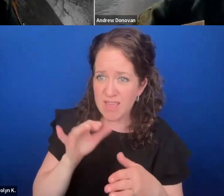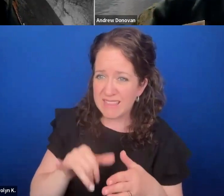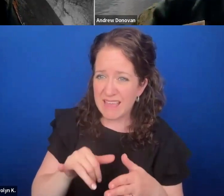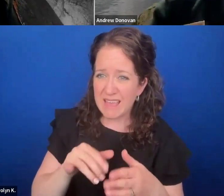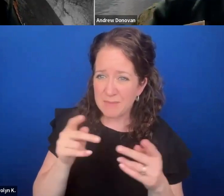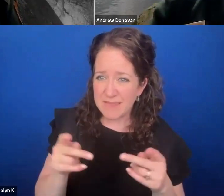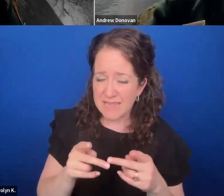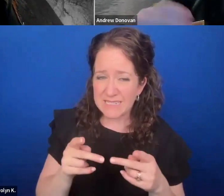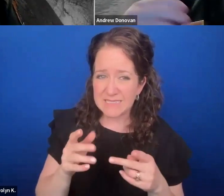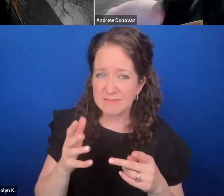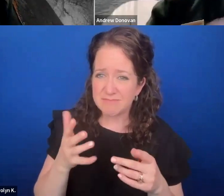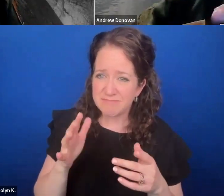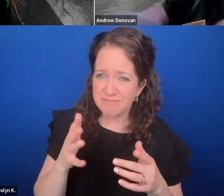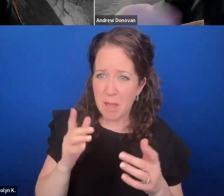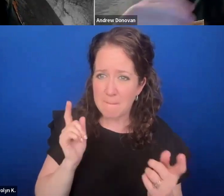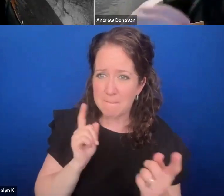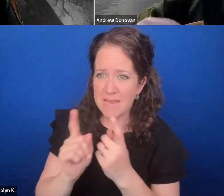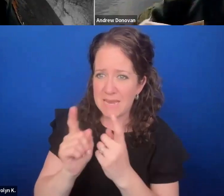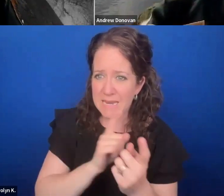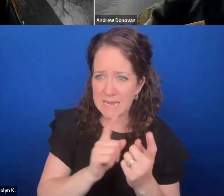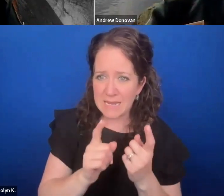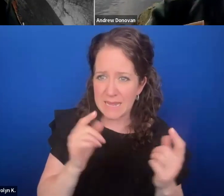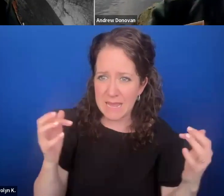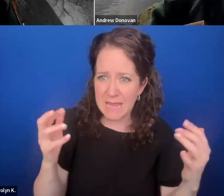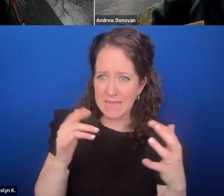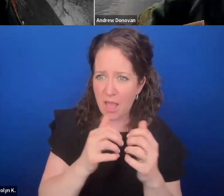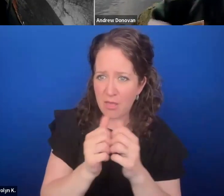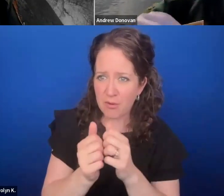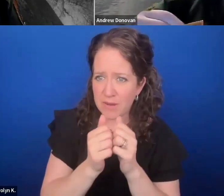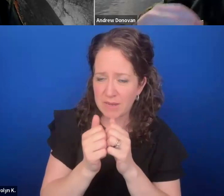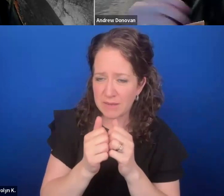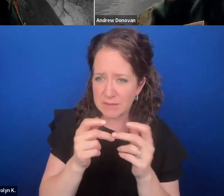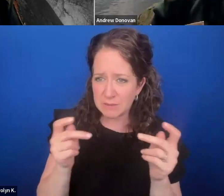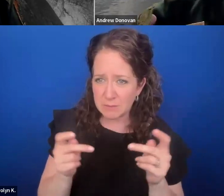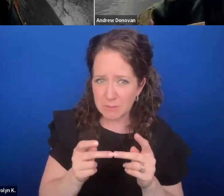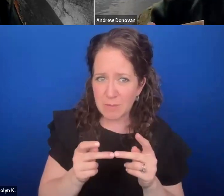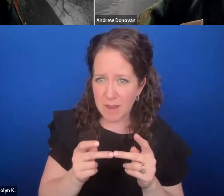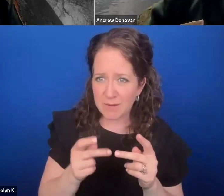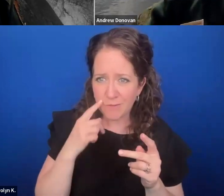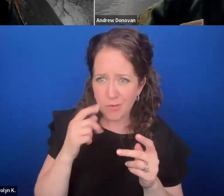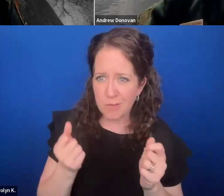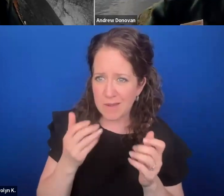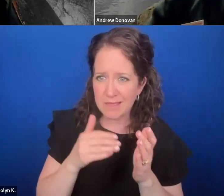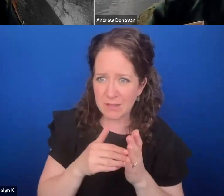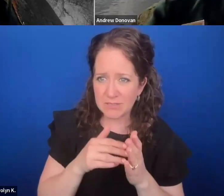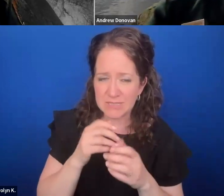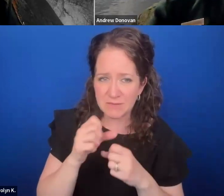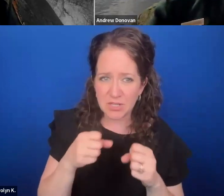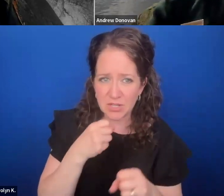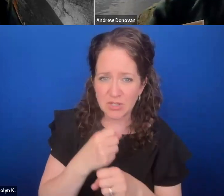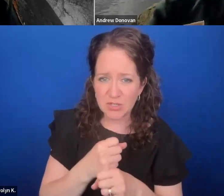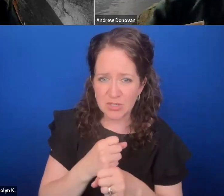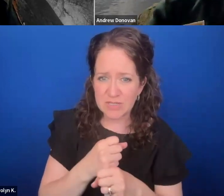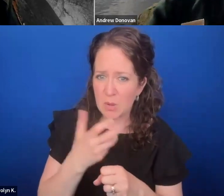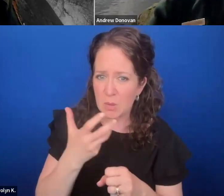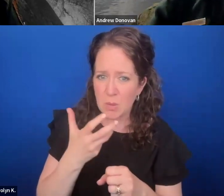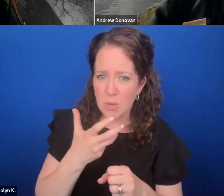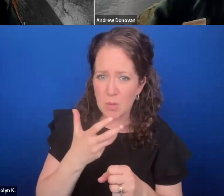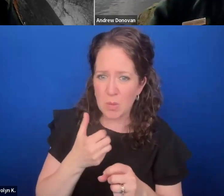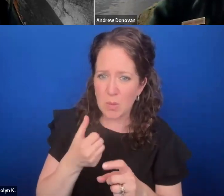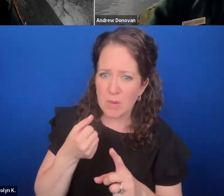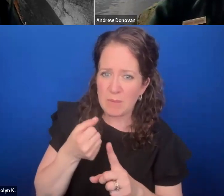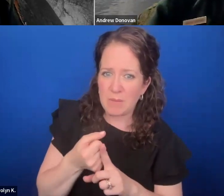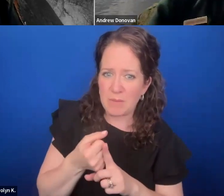for thousands of years. It is the last spot in the Saugus River that is tidal. So it is impacted by the tide.